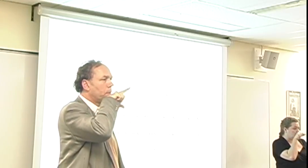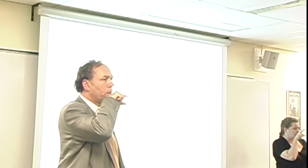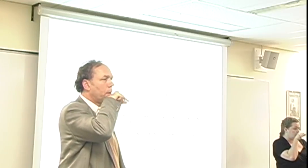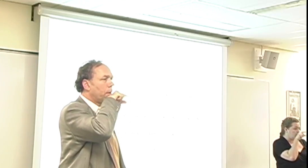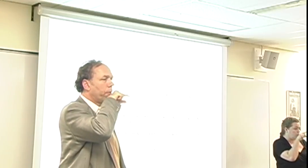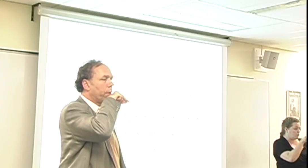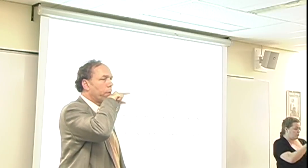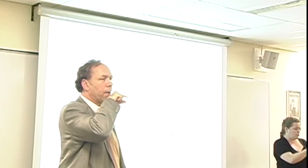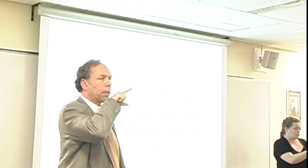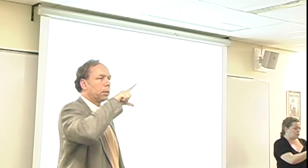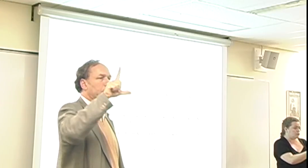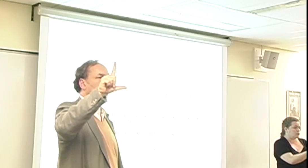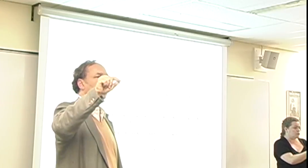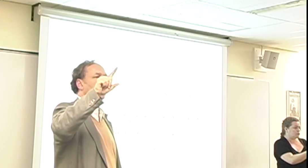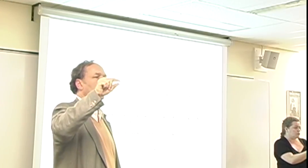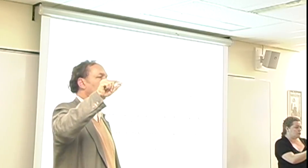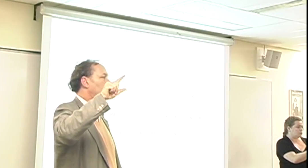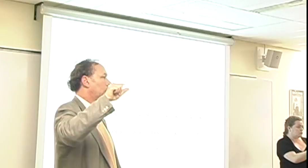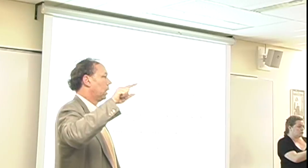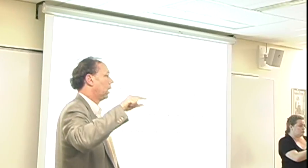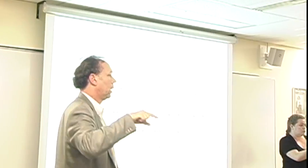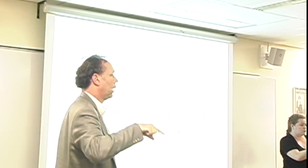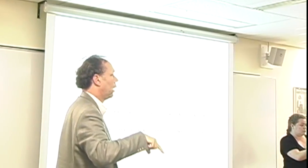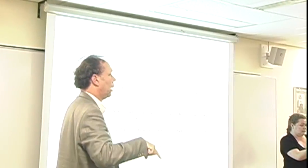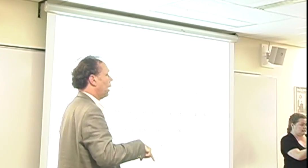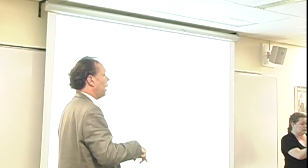Bird, first knuckles.